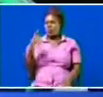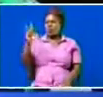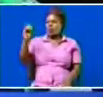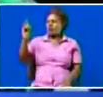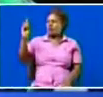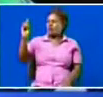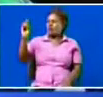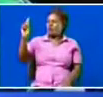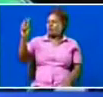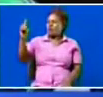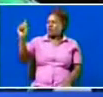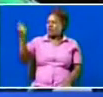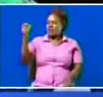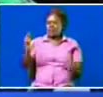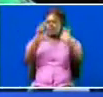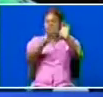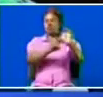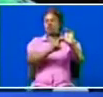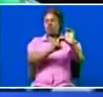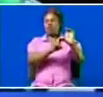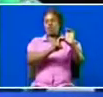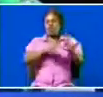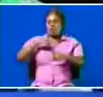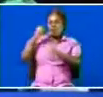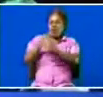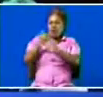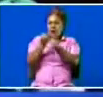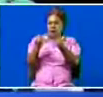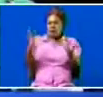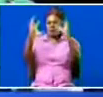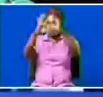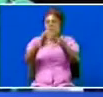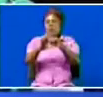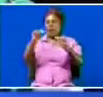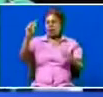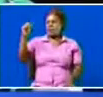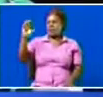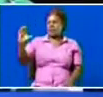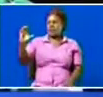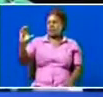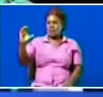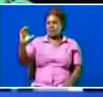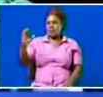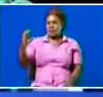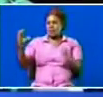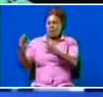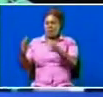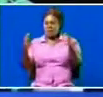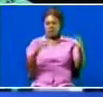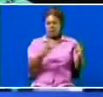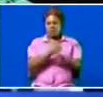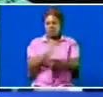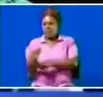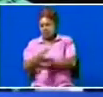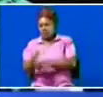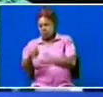Kenya to join, work and merge with ANC, our organs of the party must be